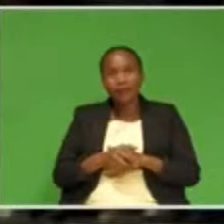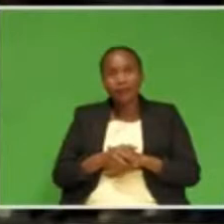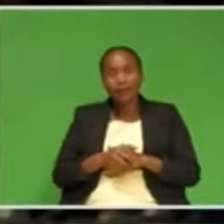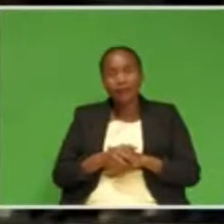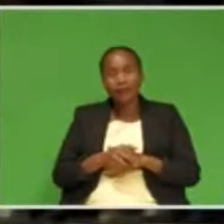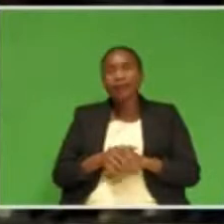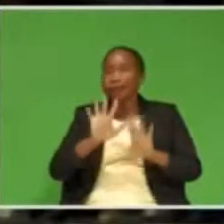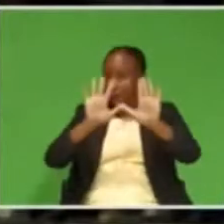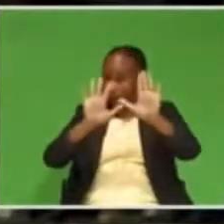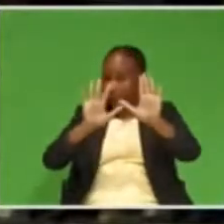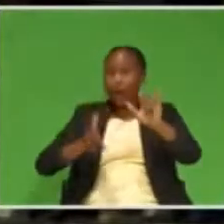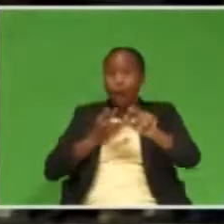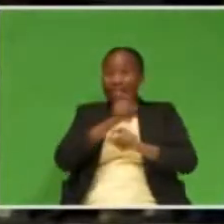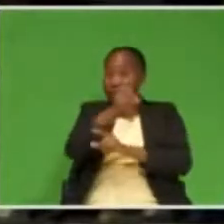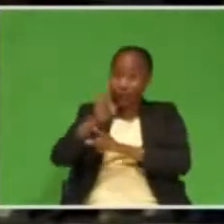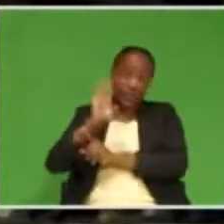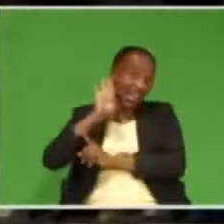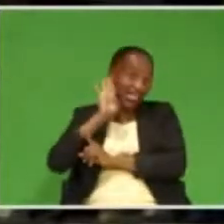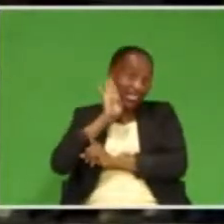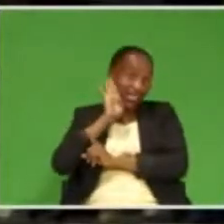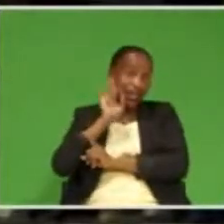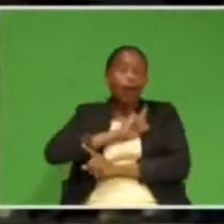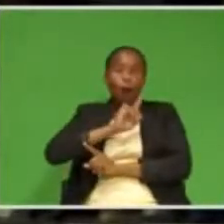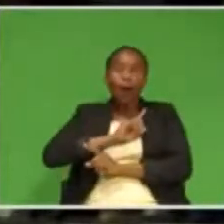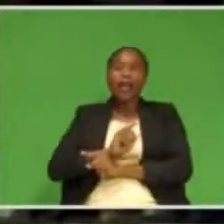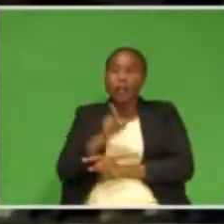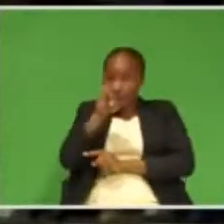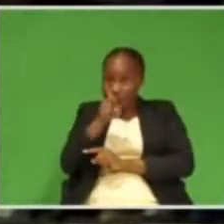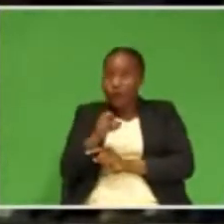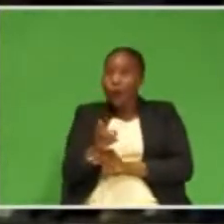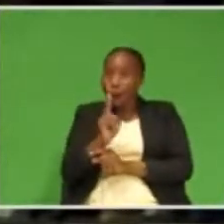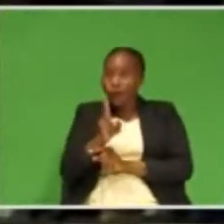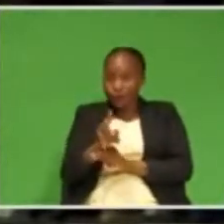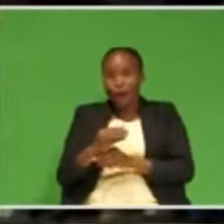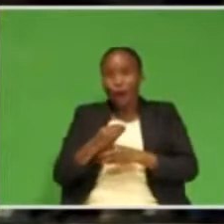I want you to listen, because you have your own voices.